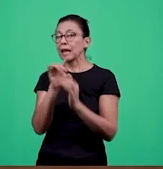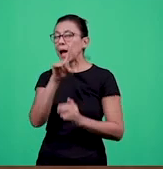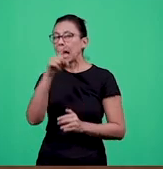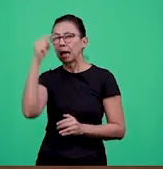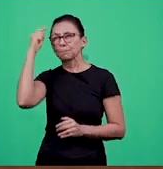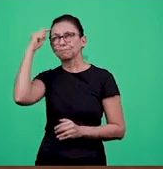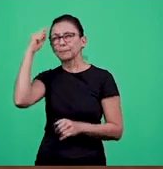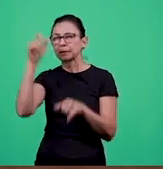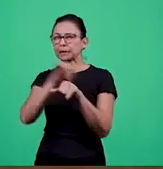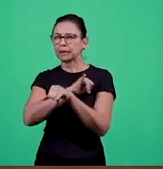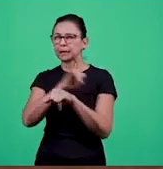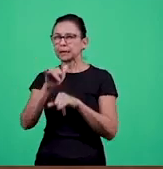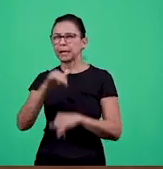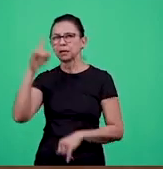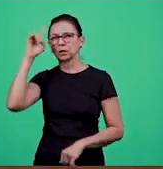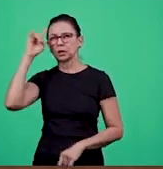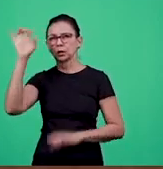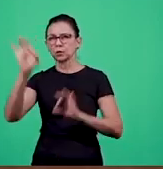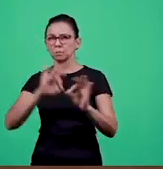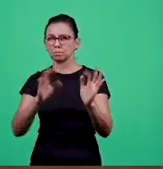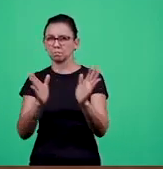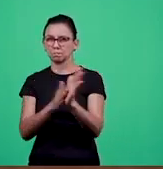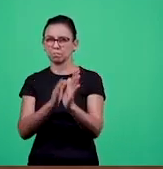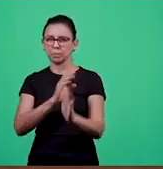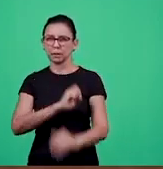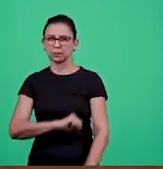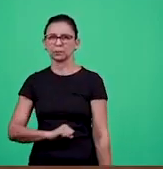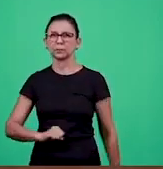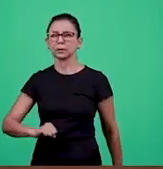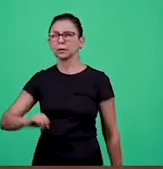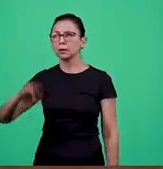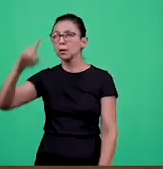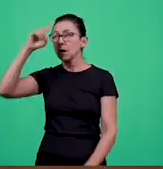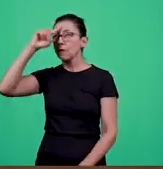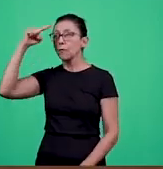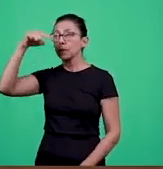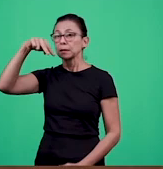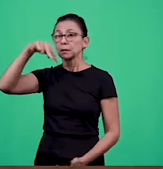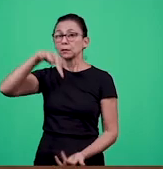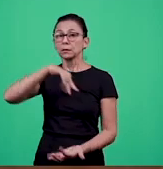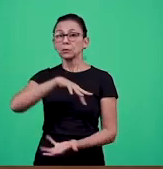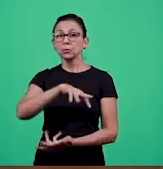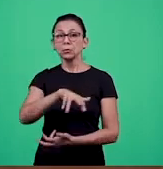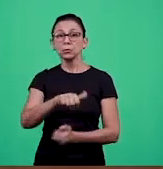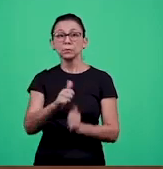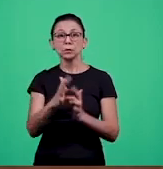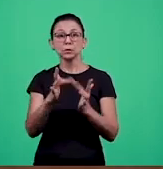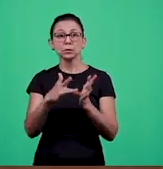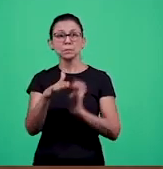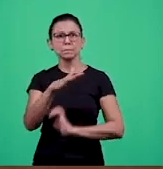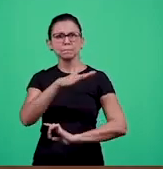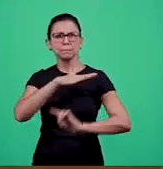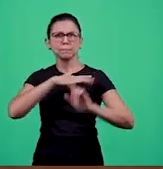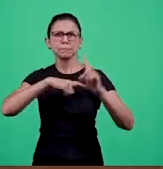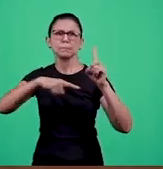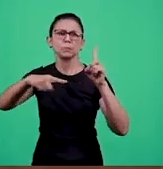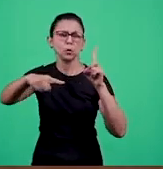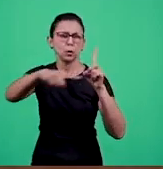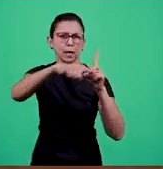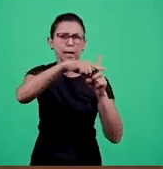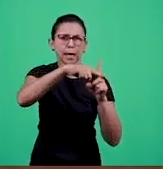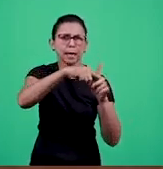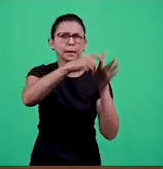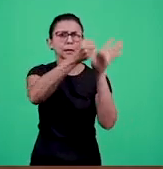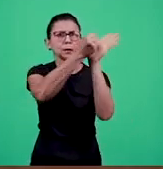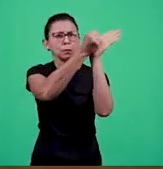And then what? So then God had a plan. So God thought, I'm going to send Jesus, my son, to die on the